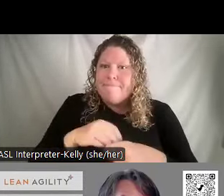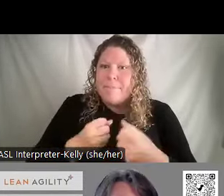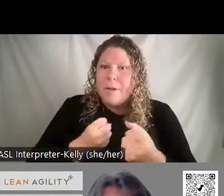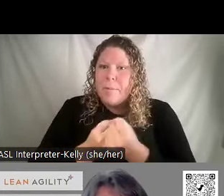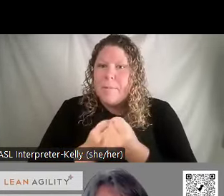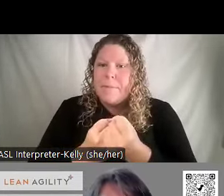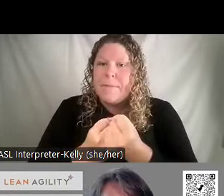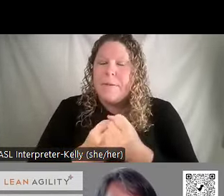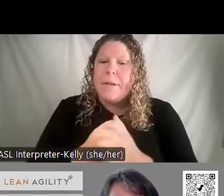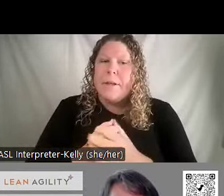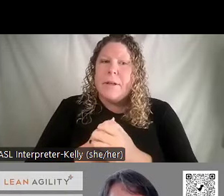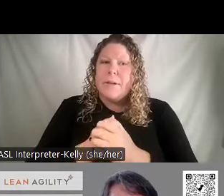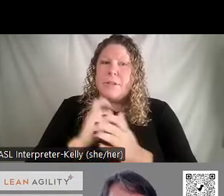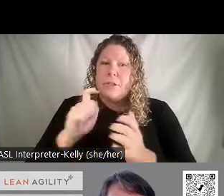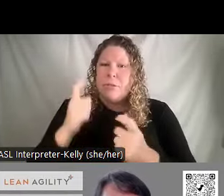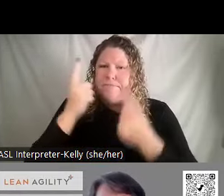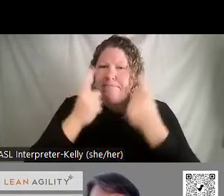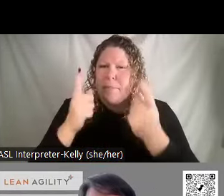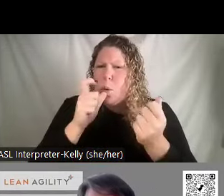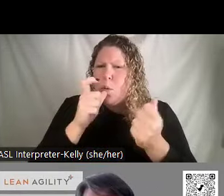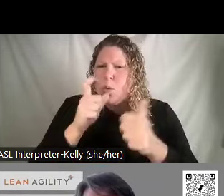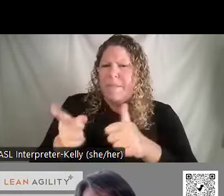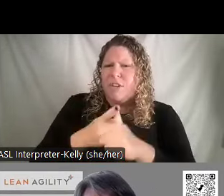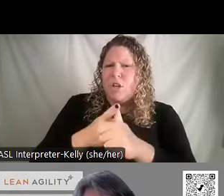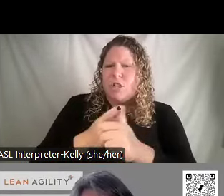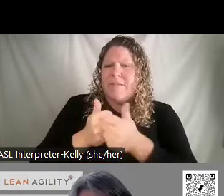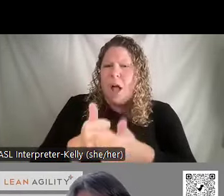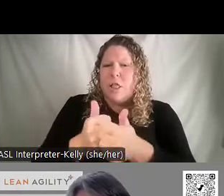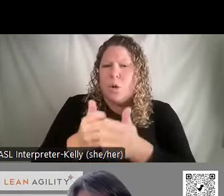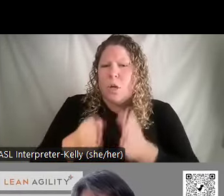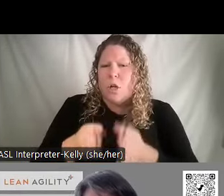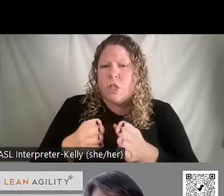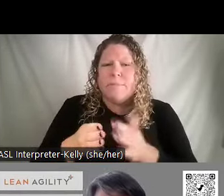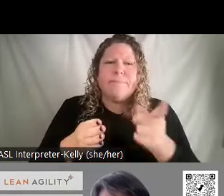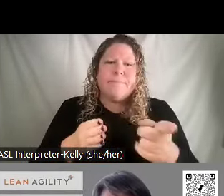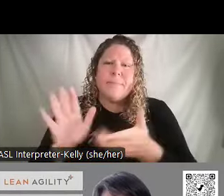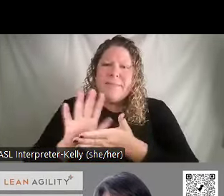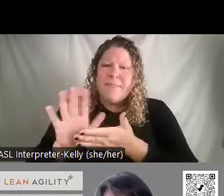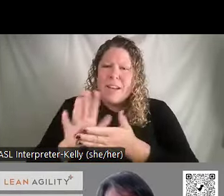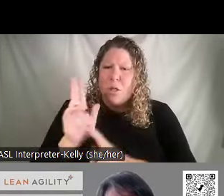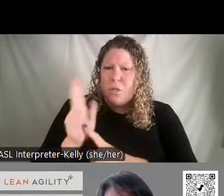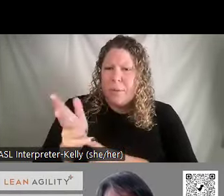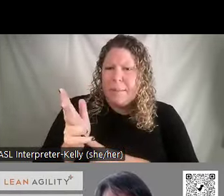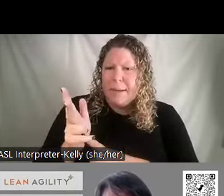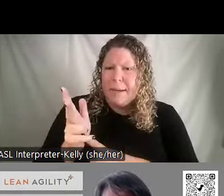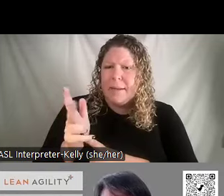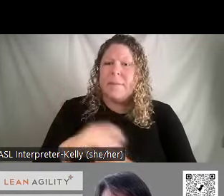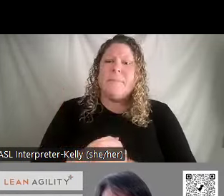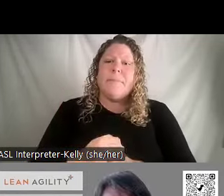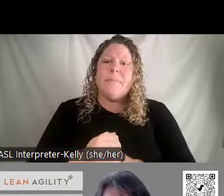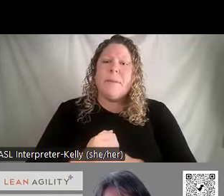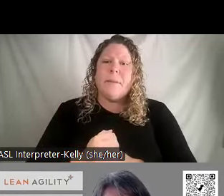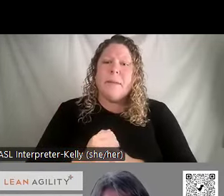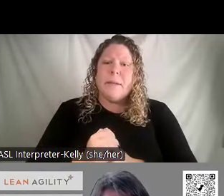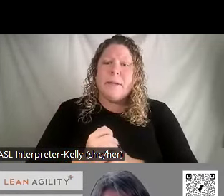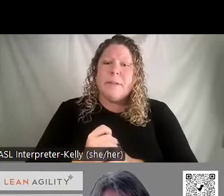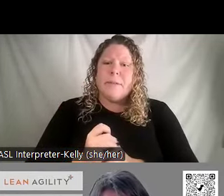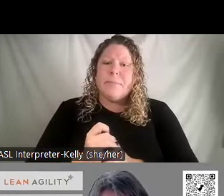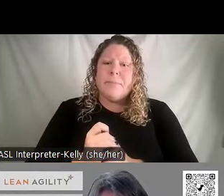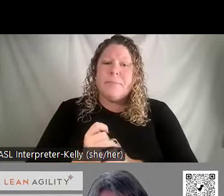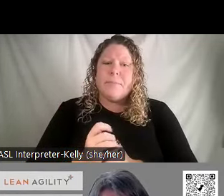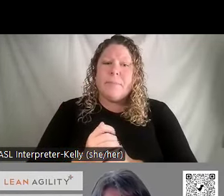who should be our first followers. This is a little video. It's a 3-minute video about creating a movement in just 3 minutes. And